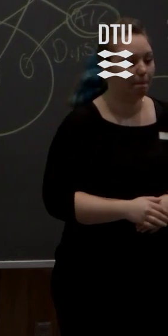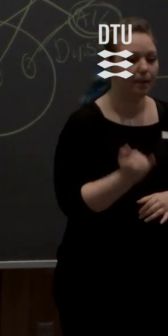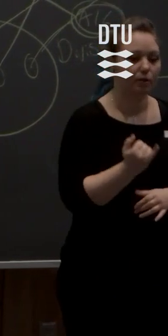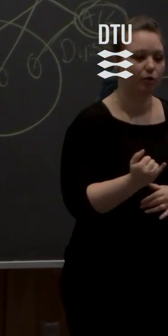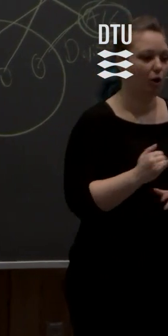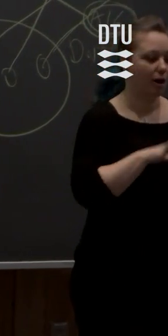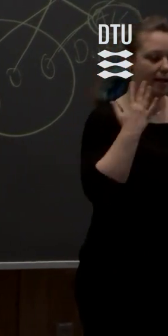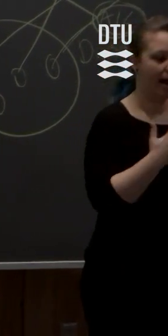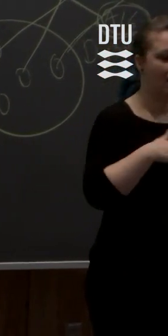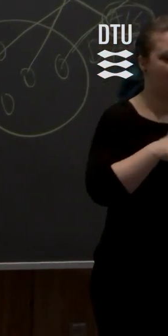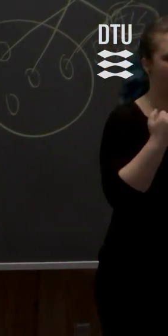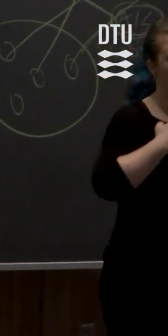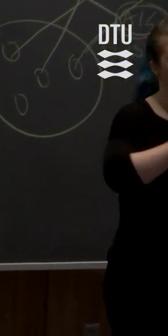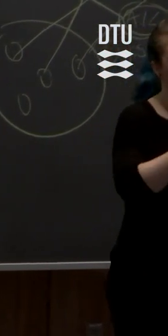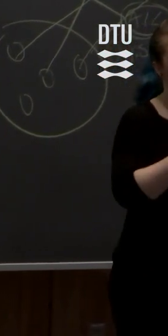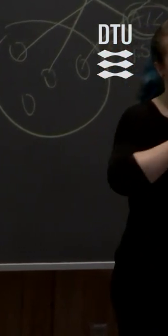any performance management,